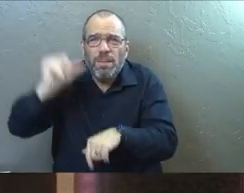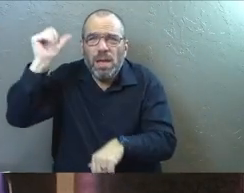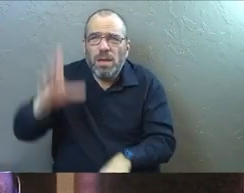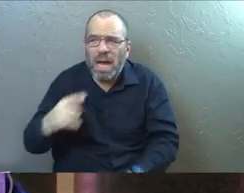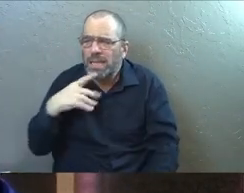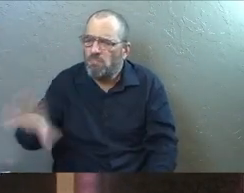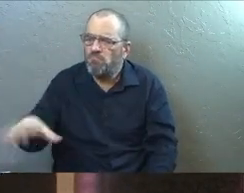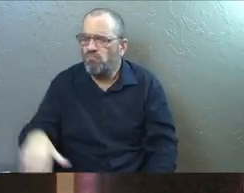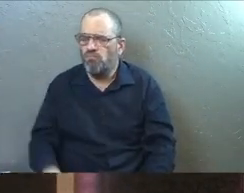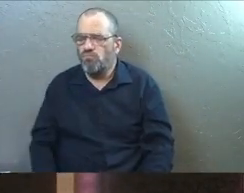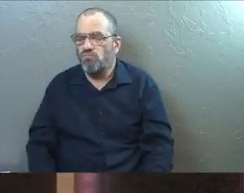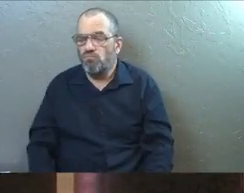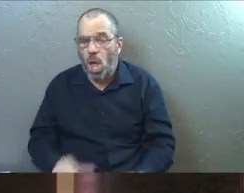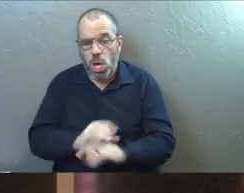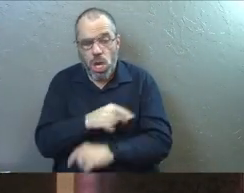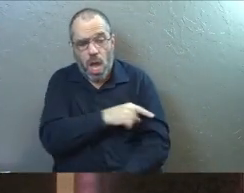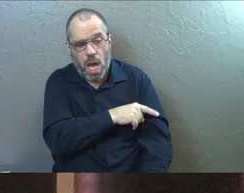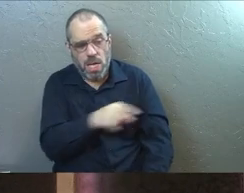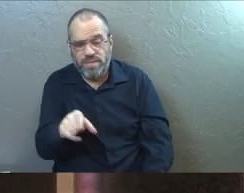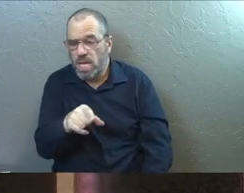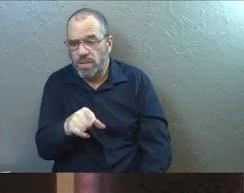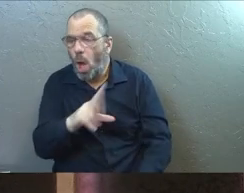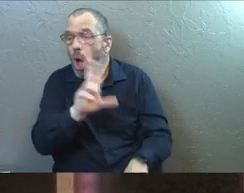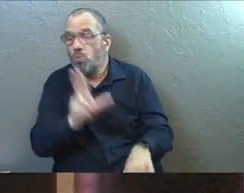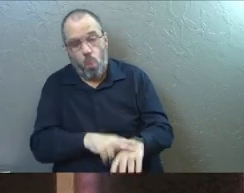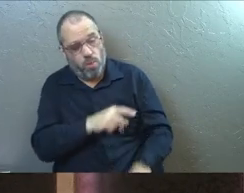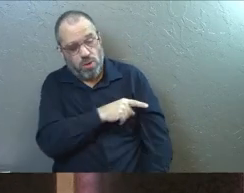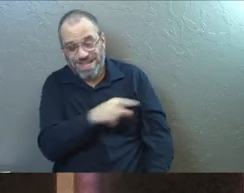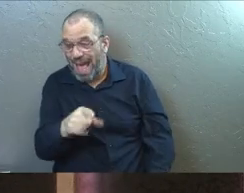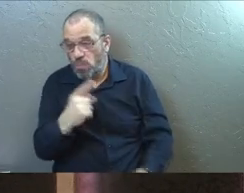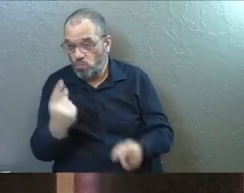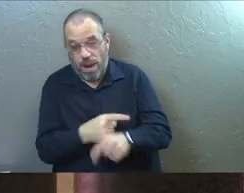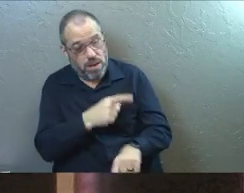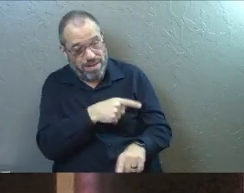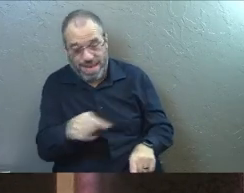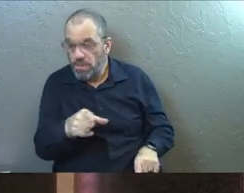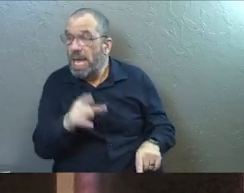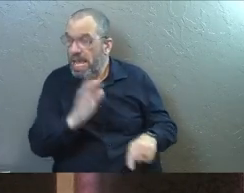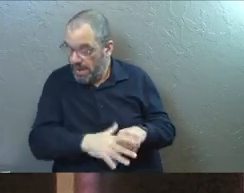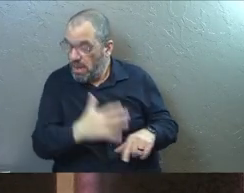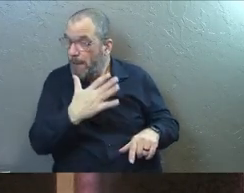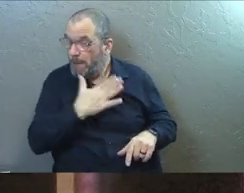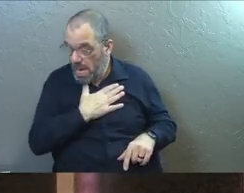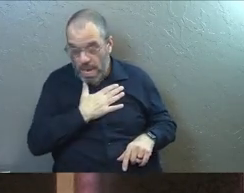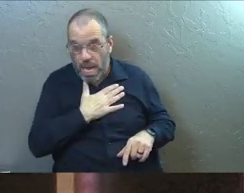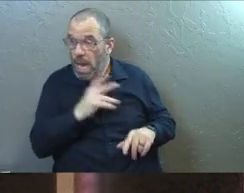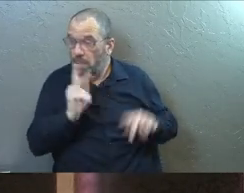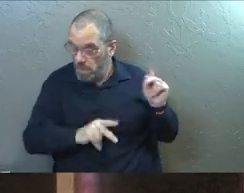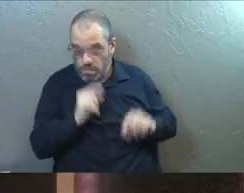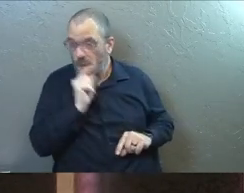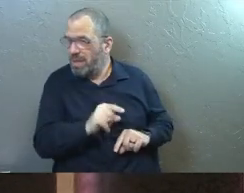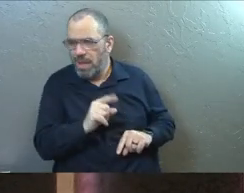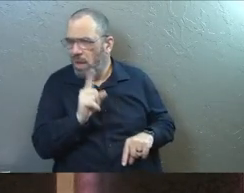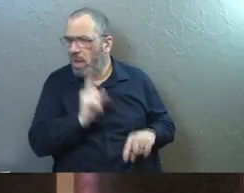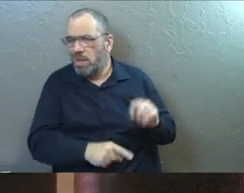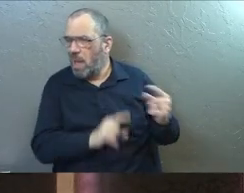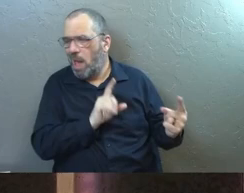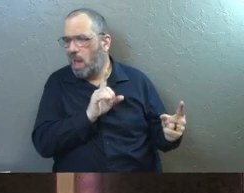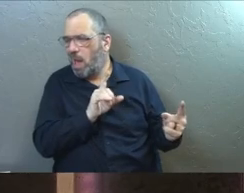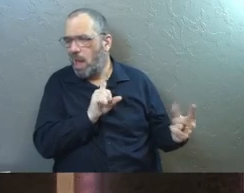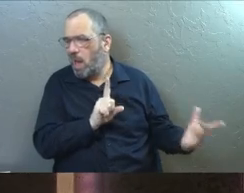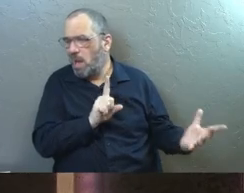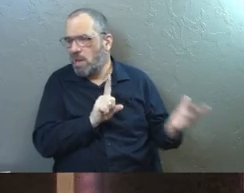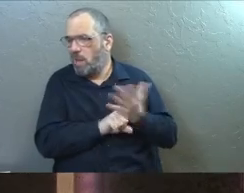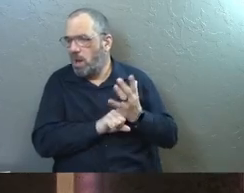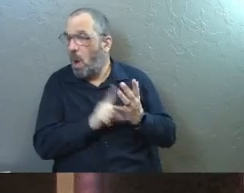God tells him, he says, none of the people, the normal people, regular people, even though they're my chosen people, they can't come toward the mountain